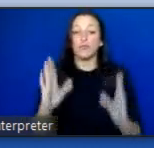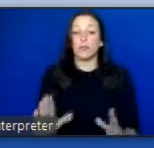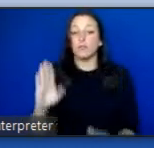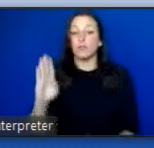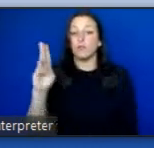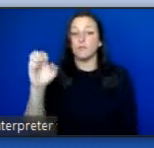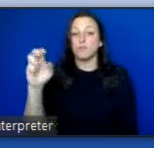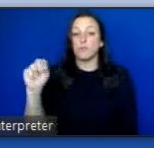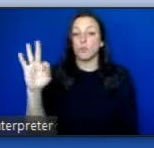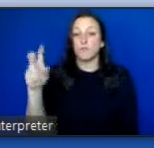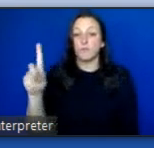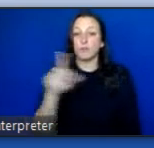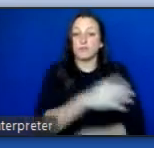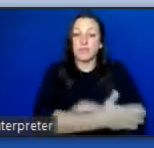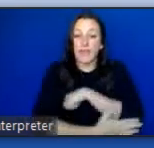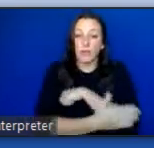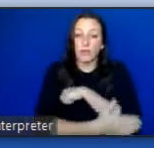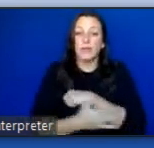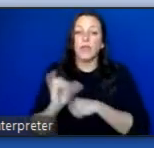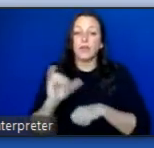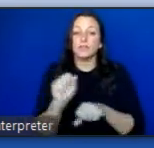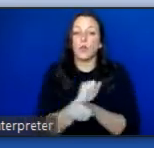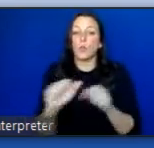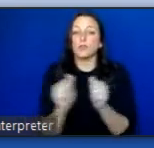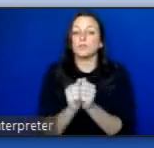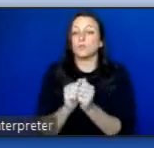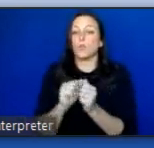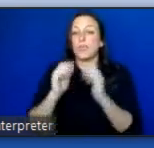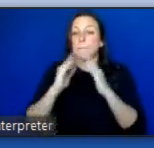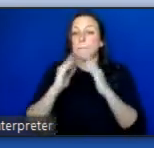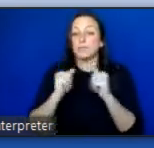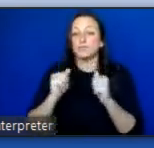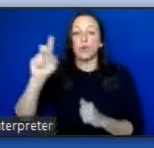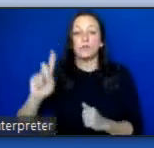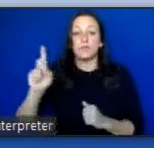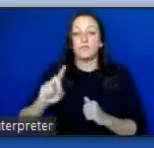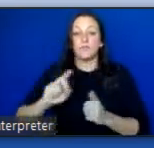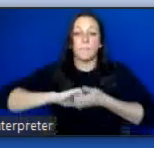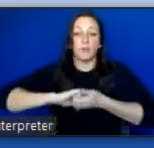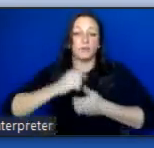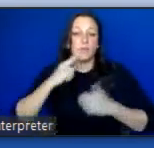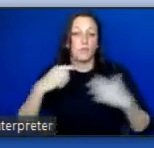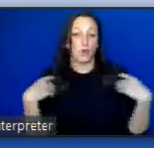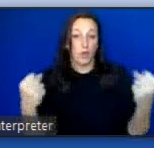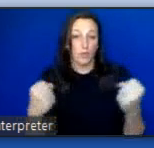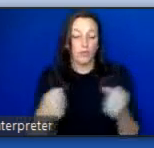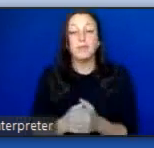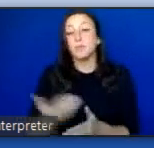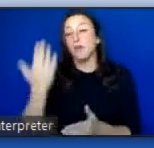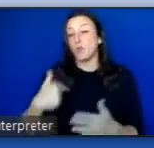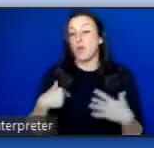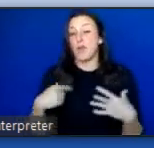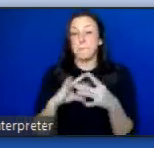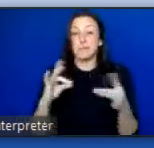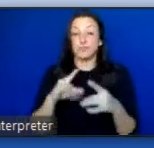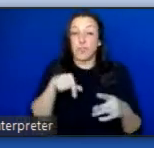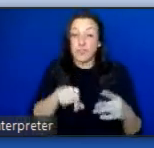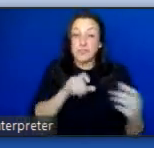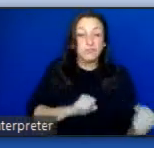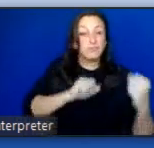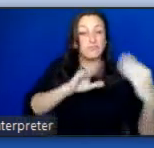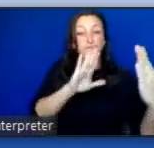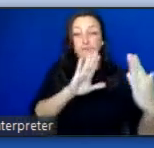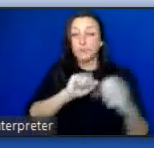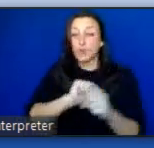and co-chair of Metro Denver Partnership for Health. And as I mentioned at the beginning, we just could not do this response without